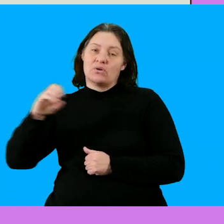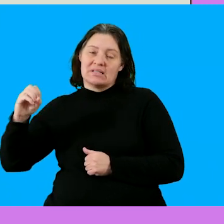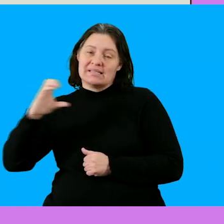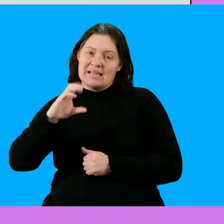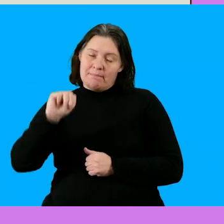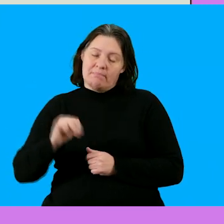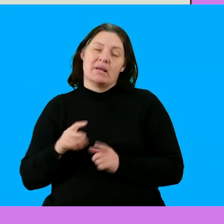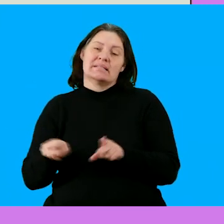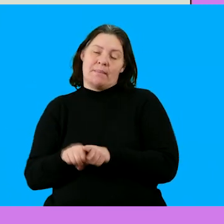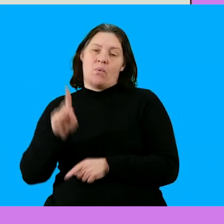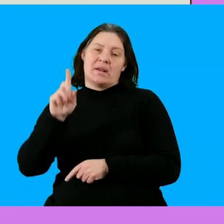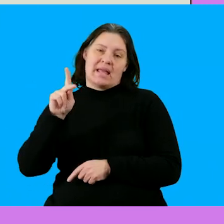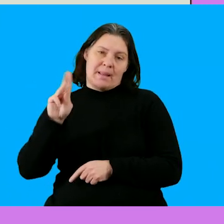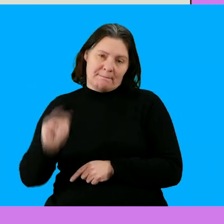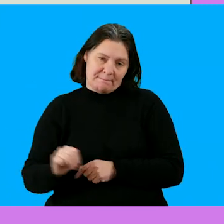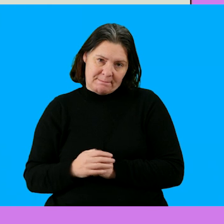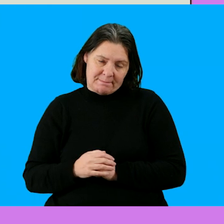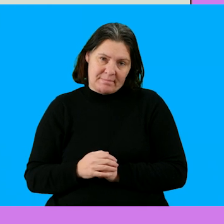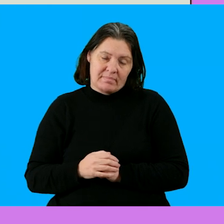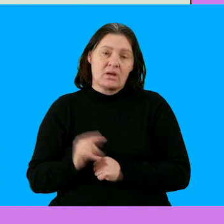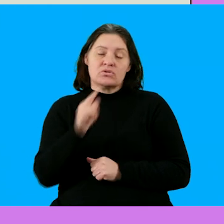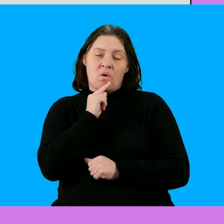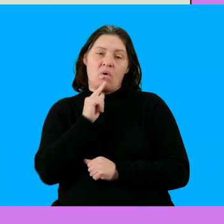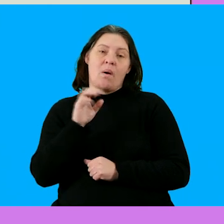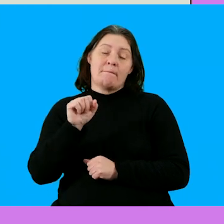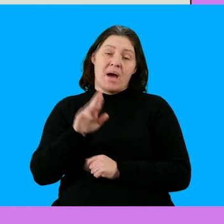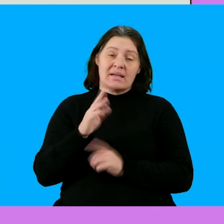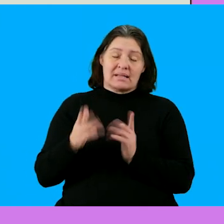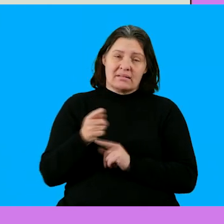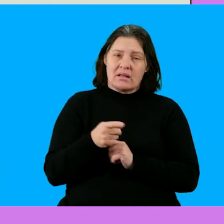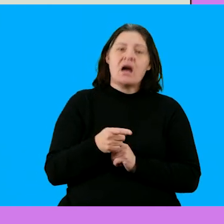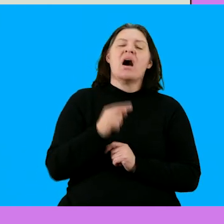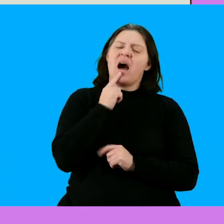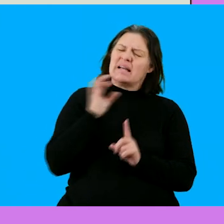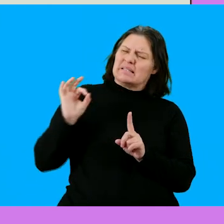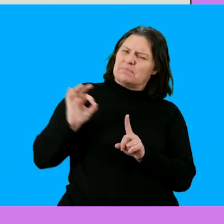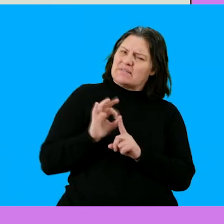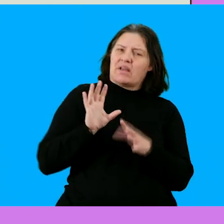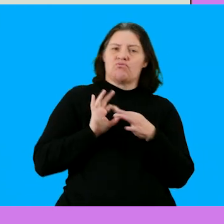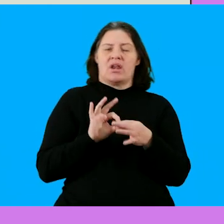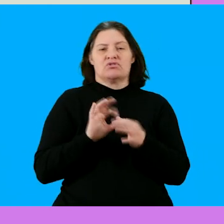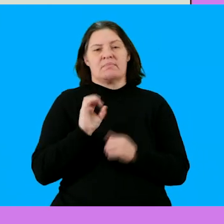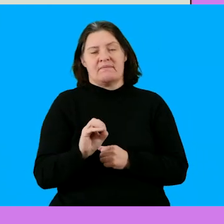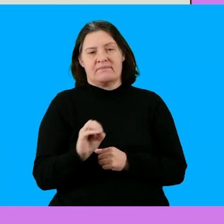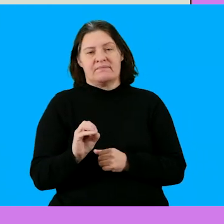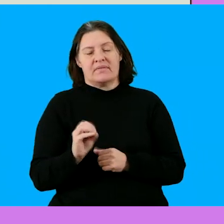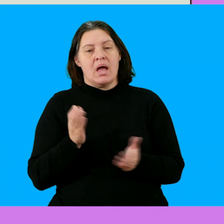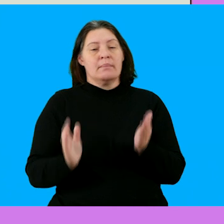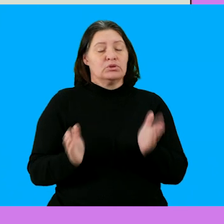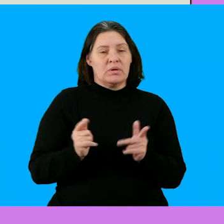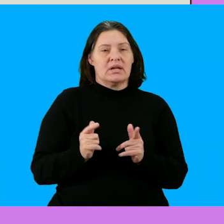100,000 centimeters equals 1 kilometer. Okay? Then in terms of bar scale, it shows a very specific